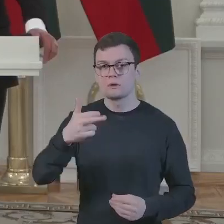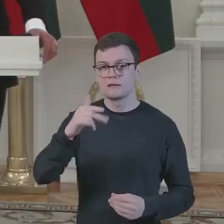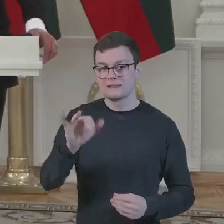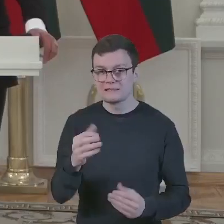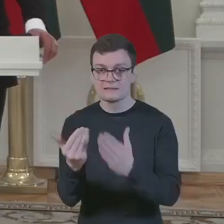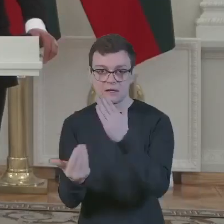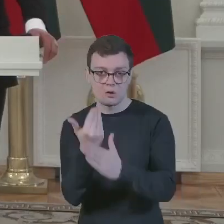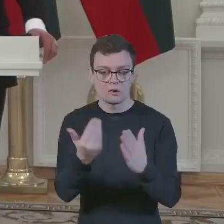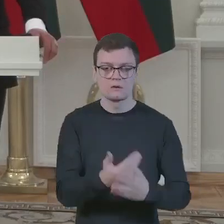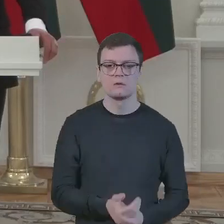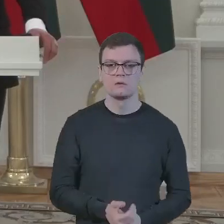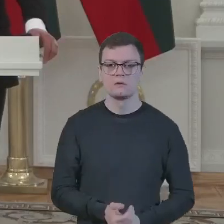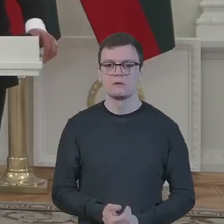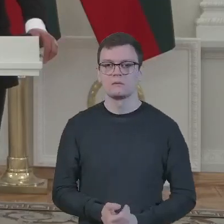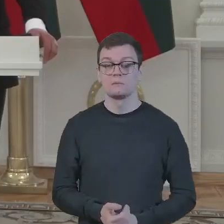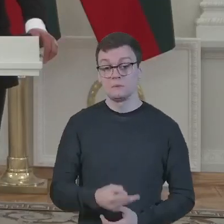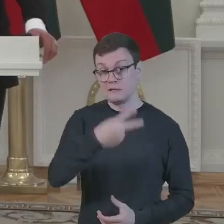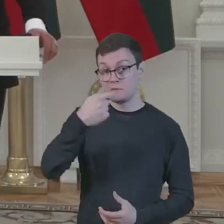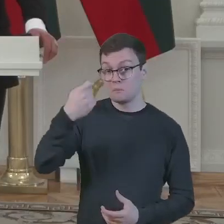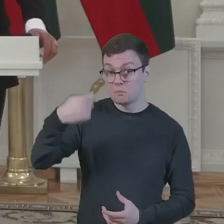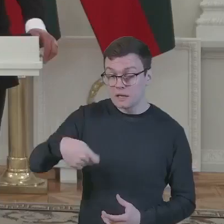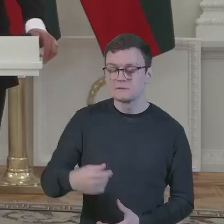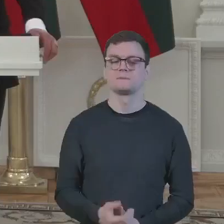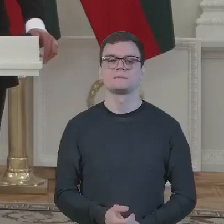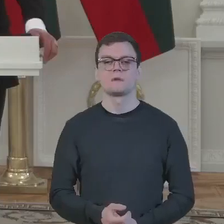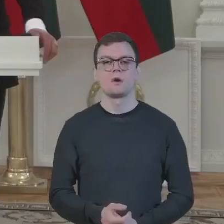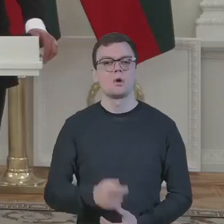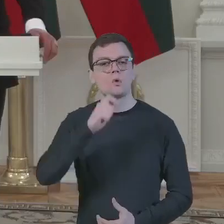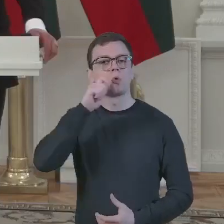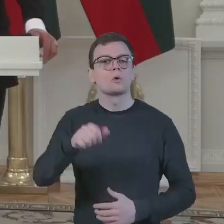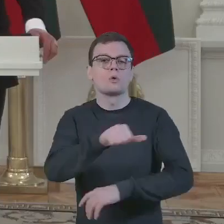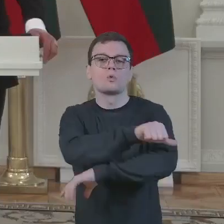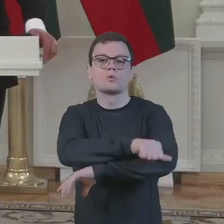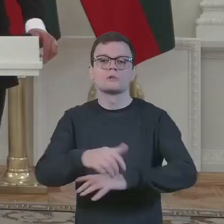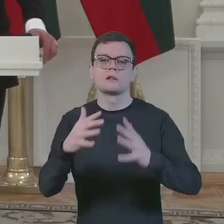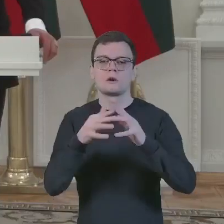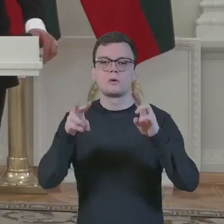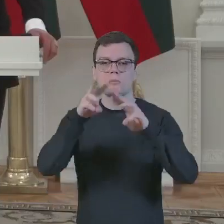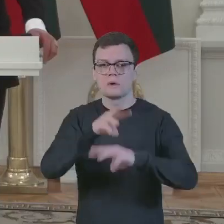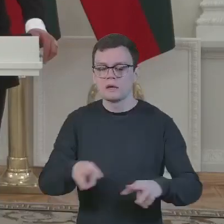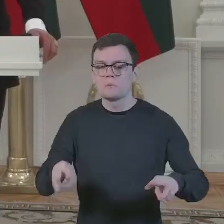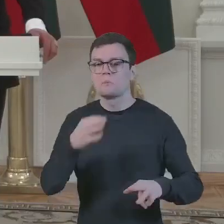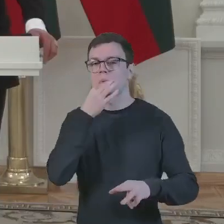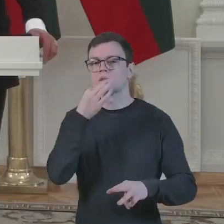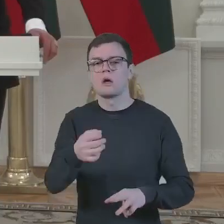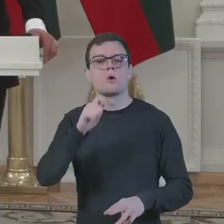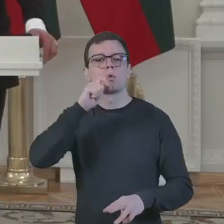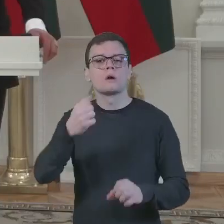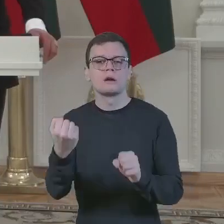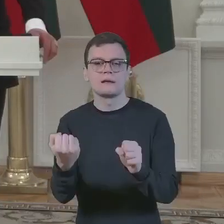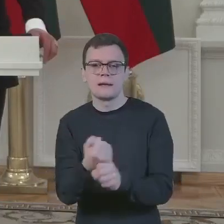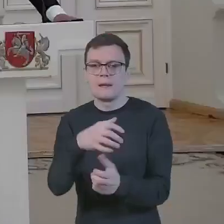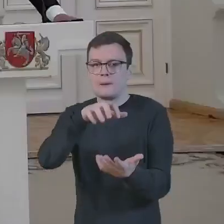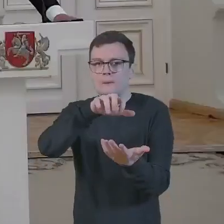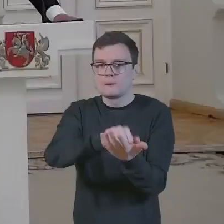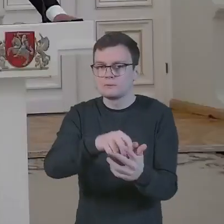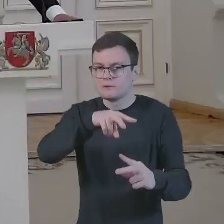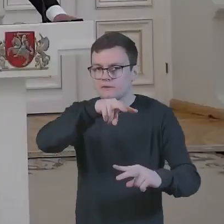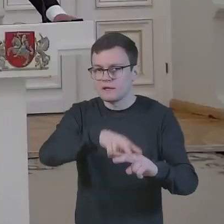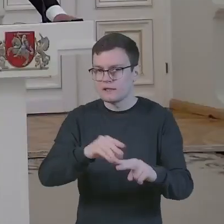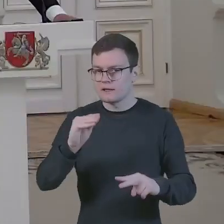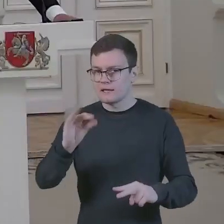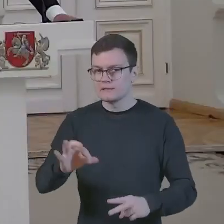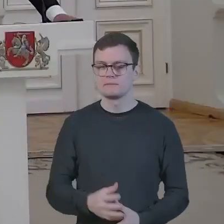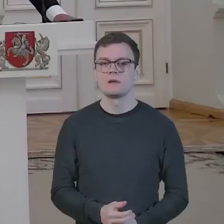Baltic News Agency. Mr. President, the Ukrainian foreign minister has said that the Ukraine should